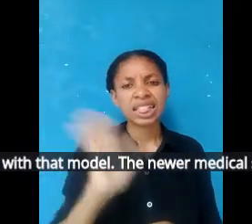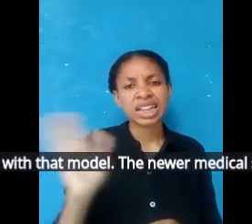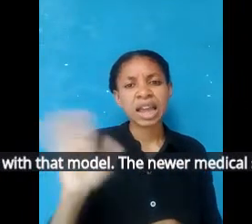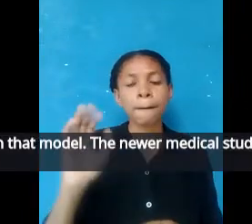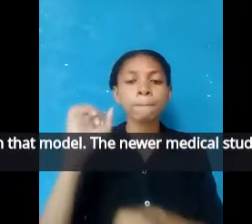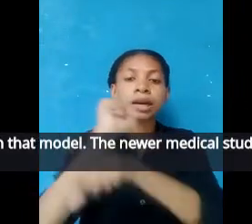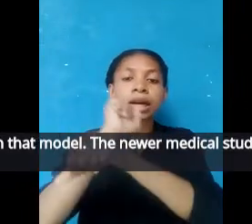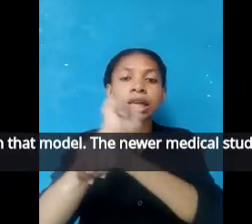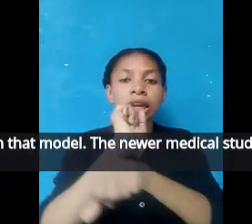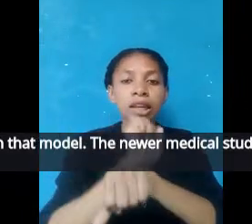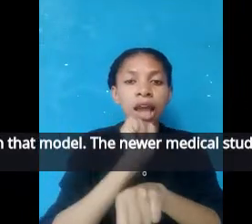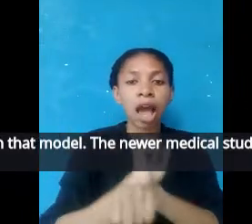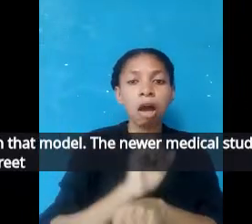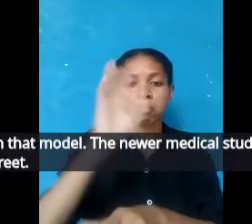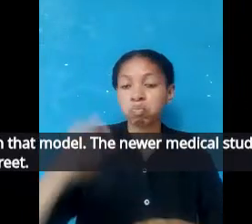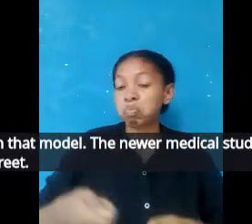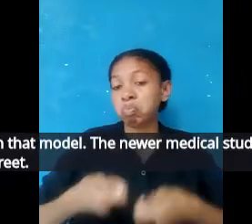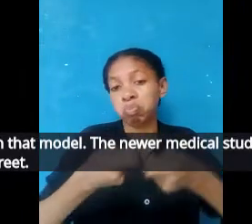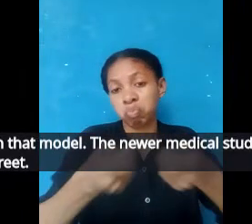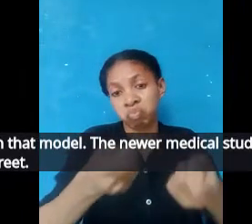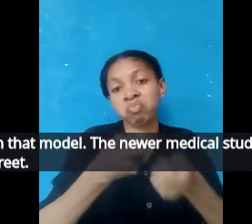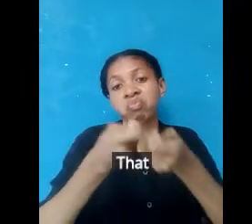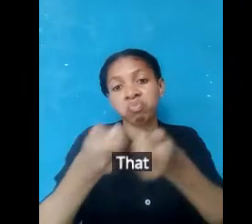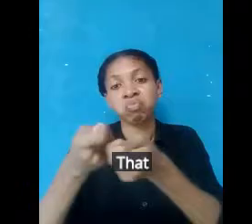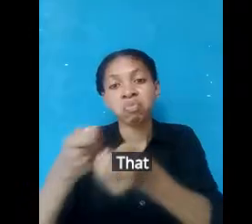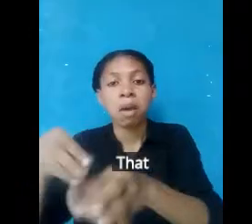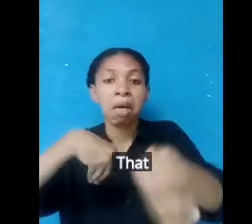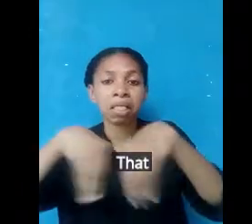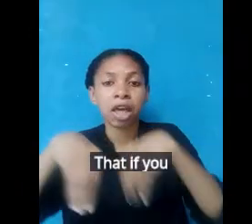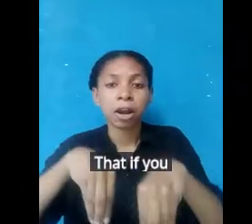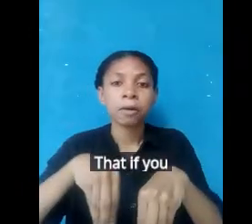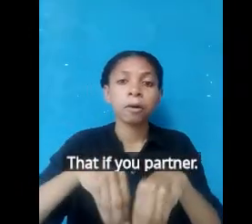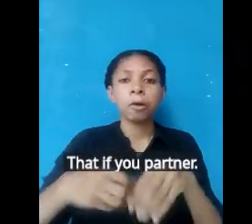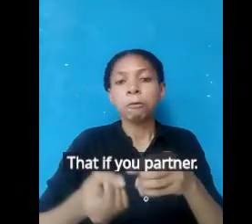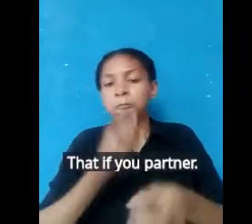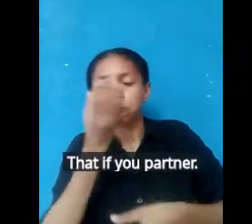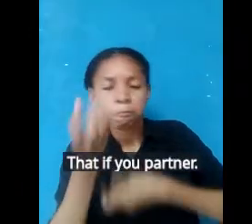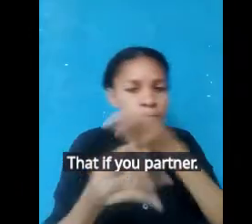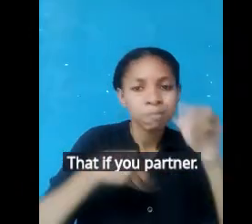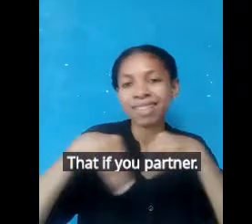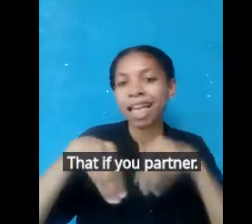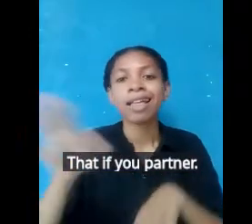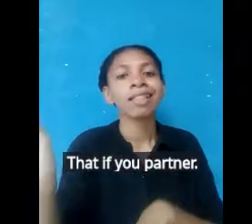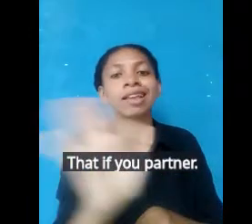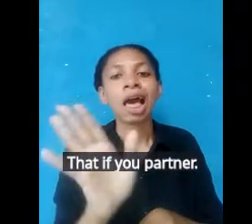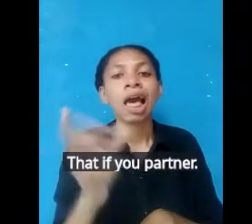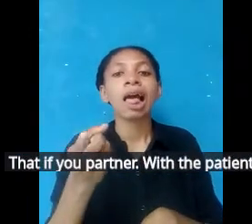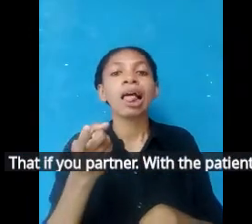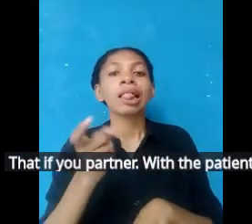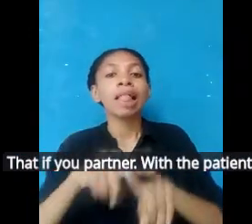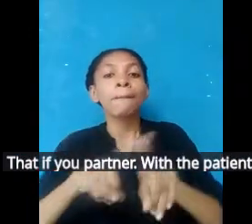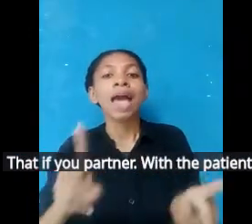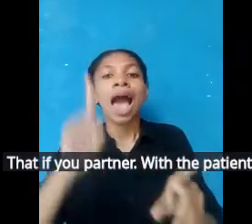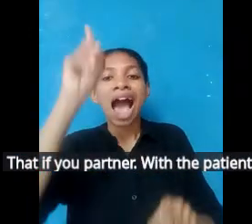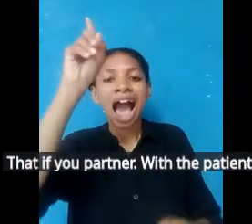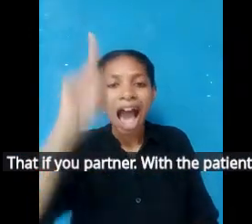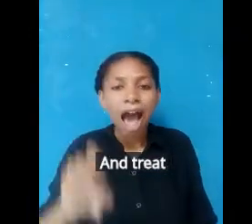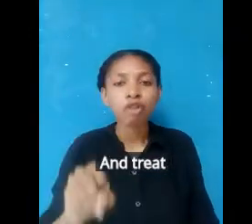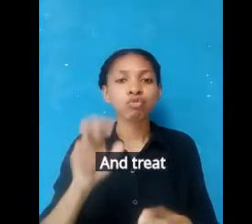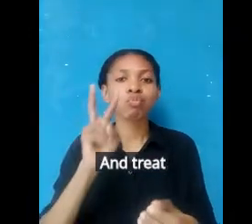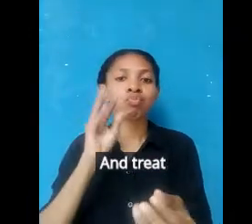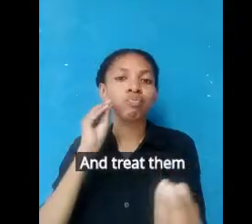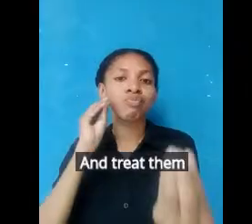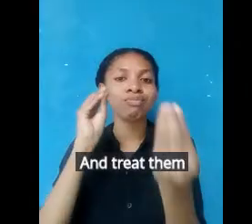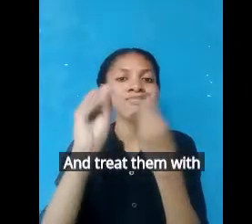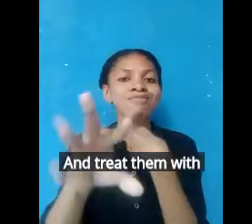it's a two-way street, that if you partner with the patient and treat them